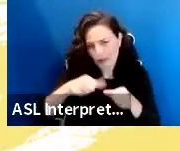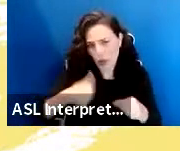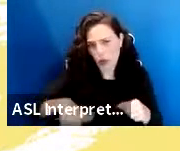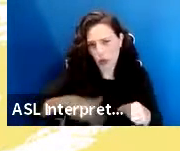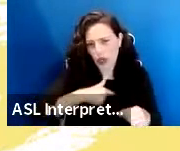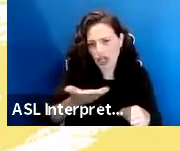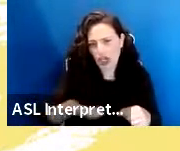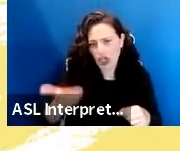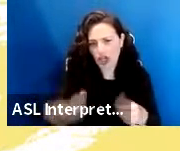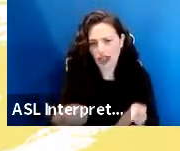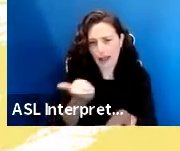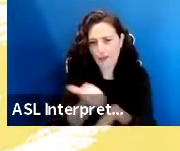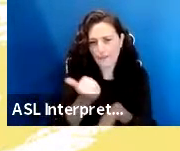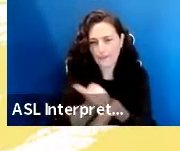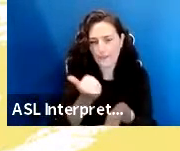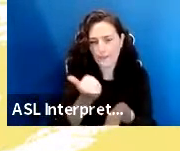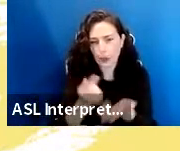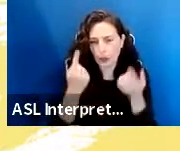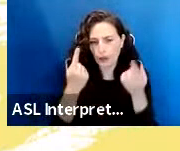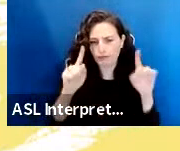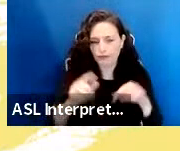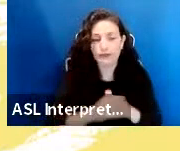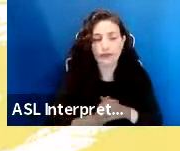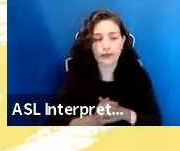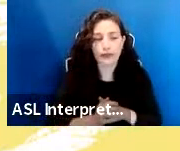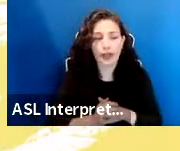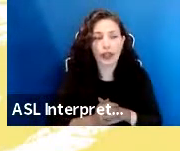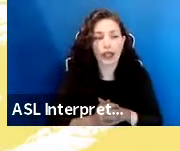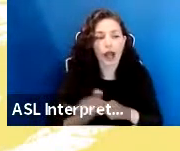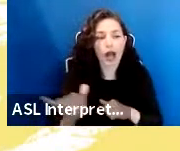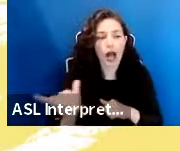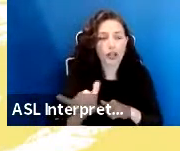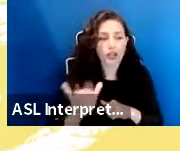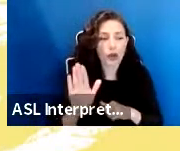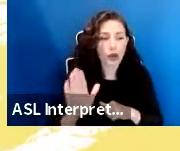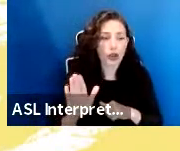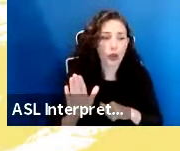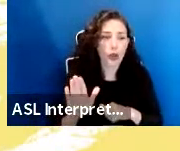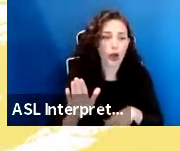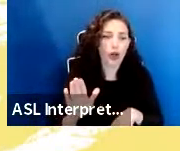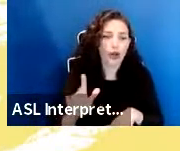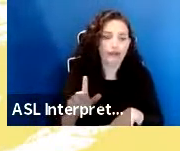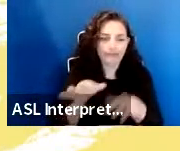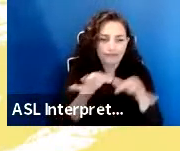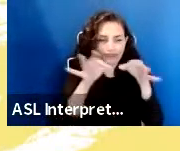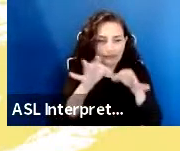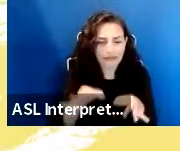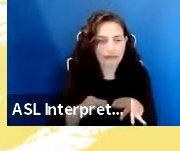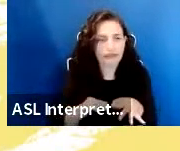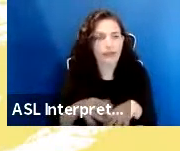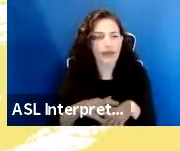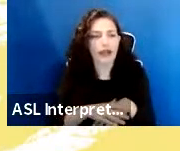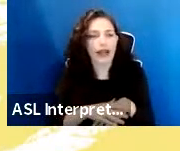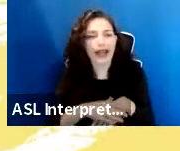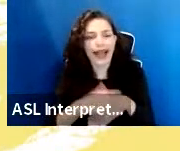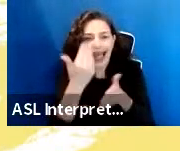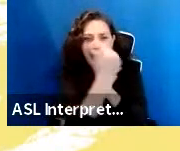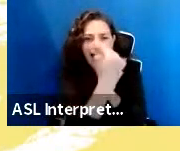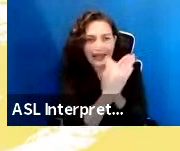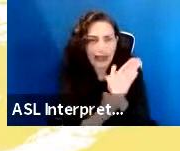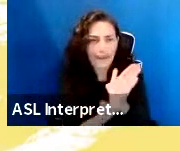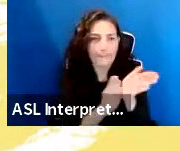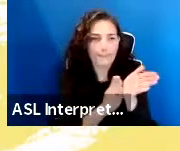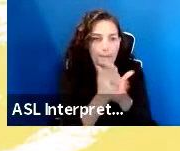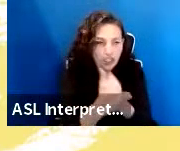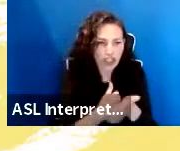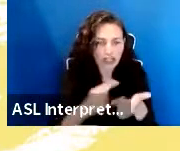it. So be sure you also have your detailed line item budget ready. Your script with the title